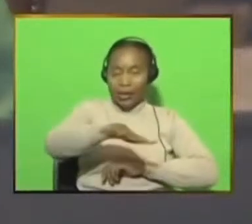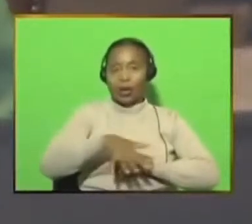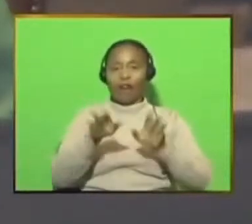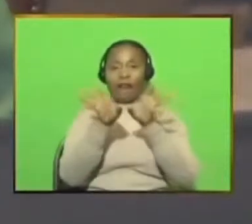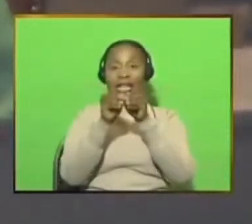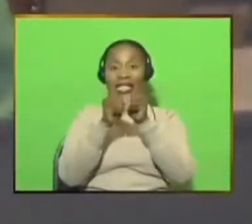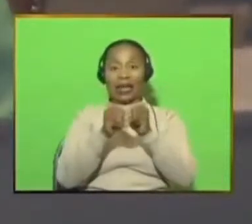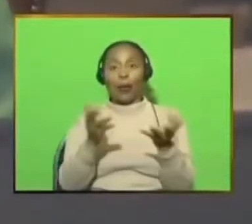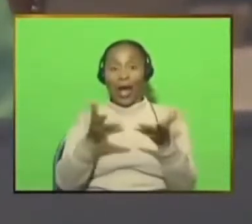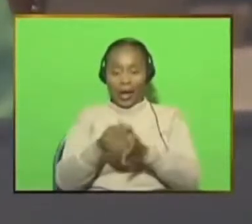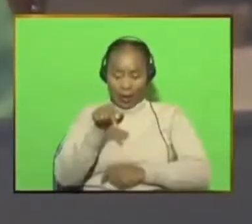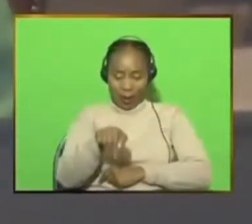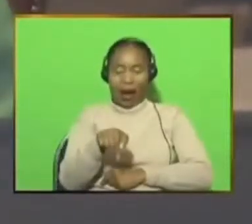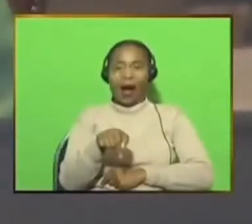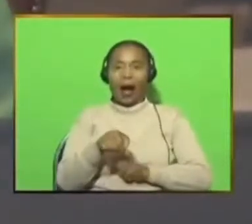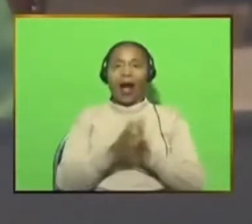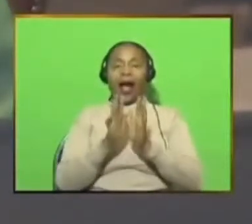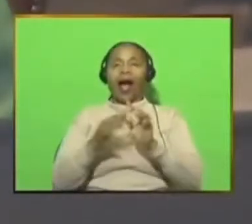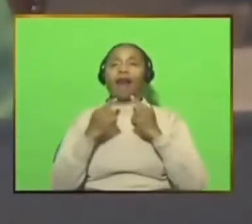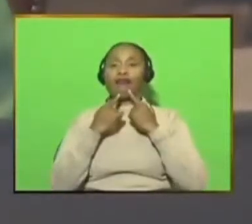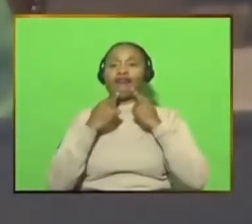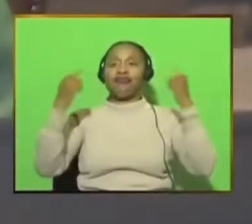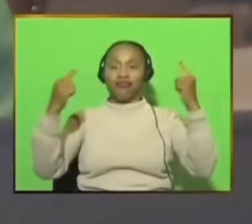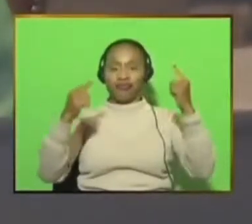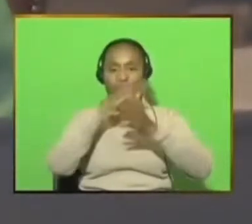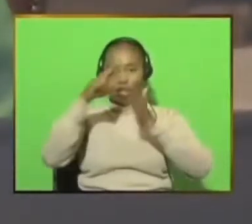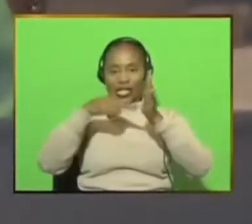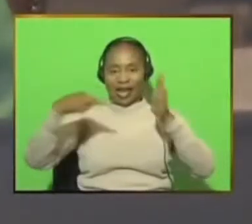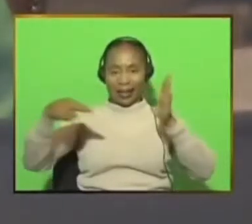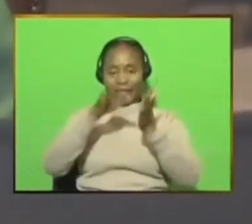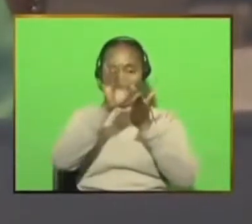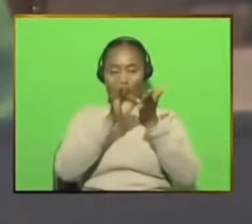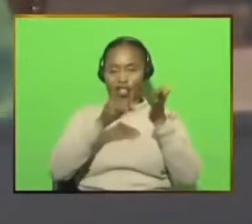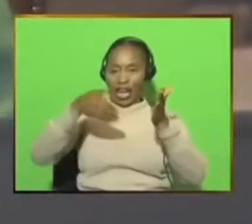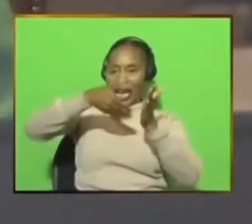is here, and announce the results of the election.